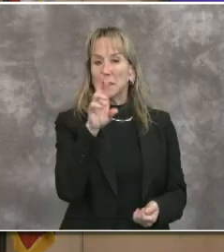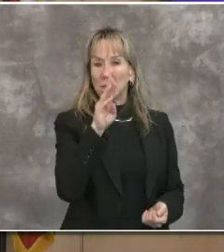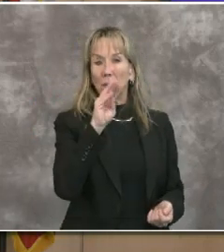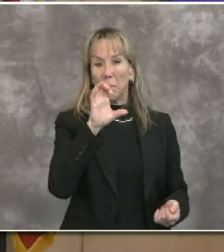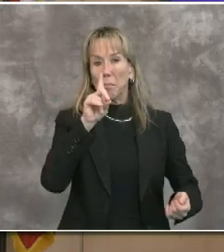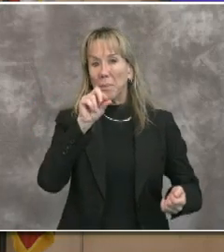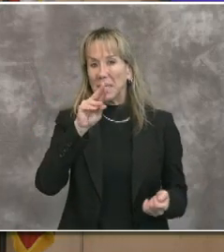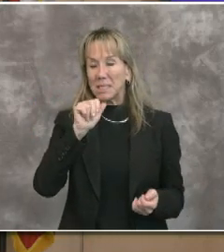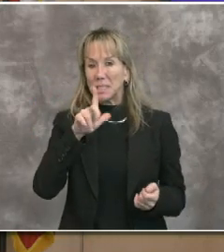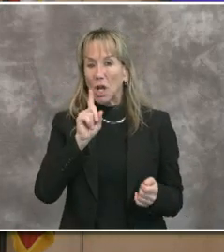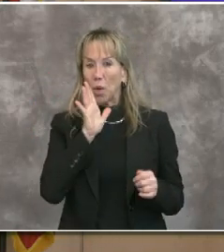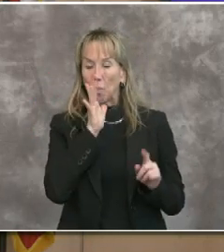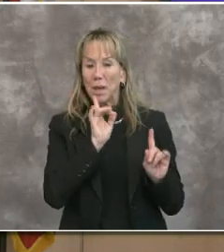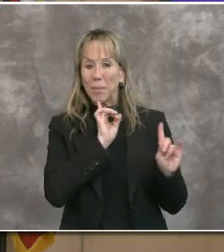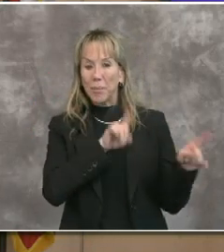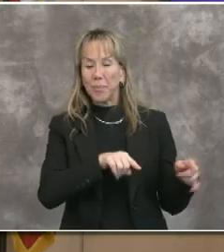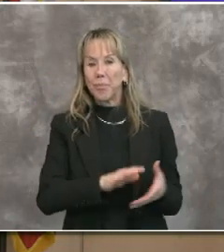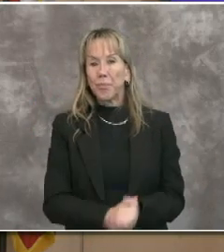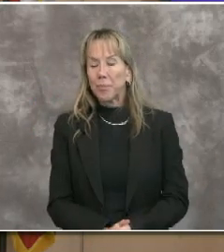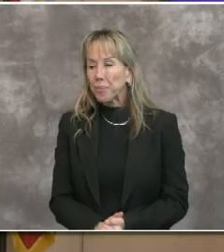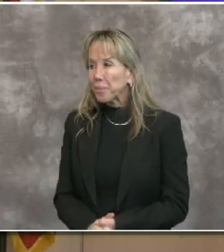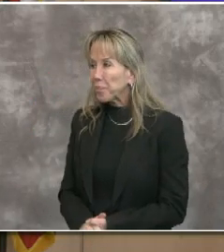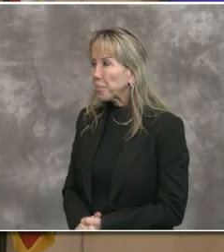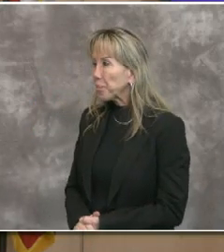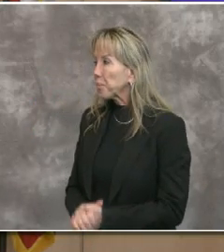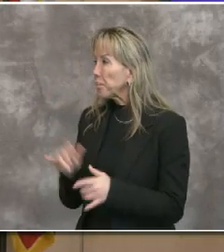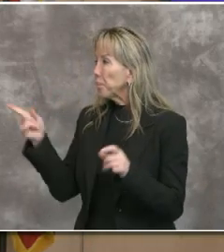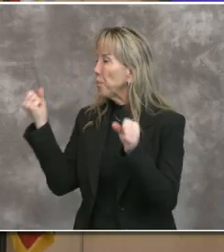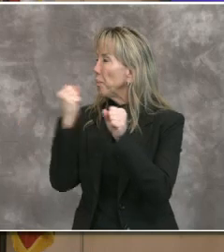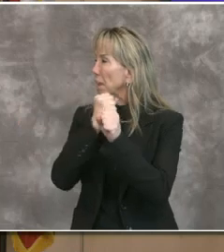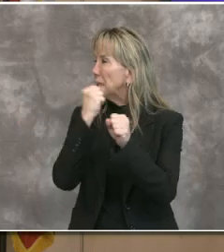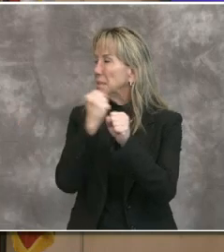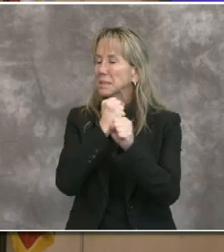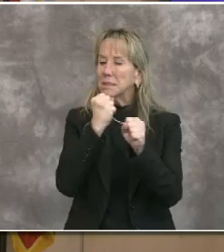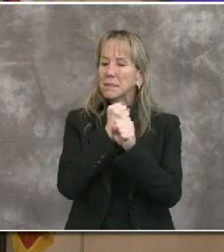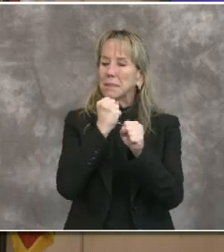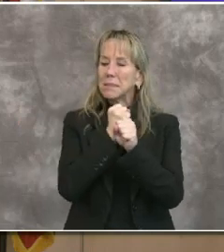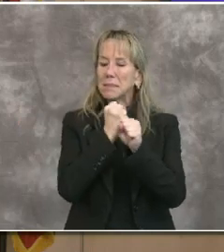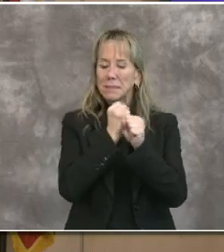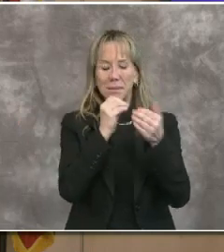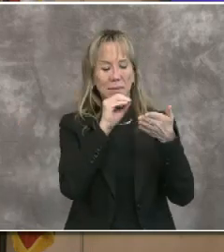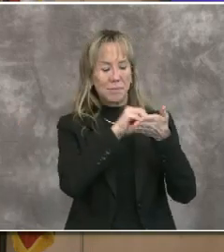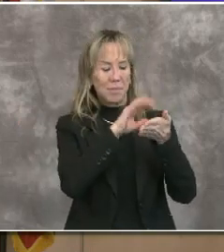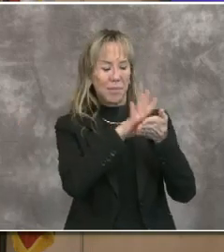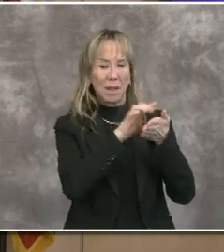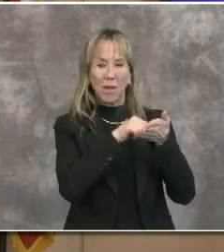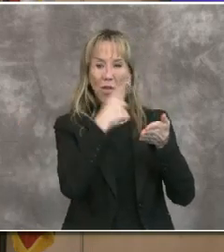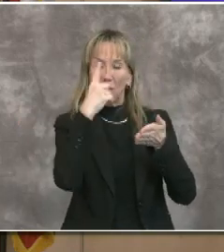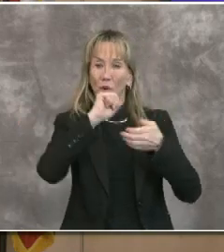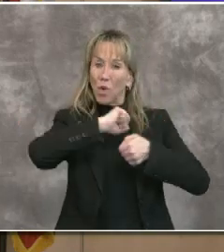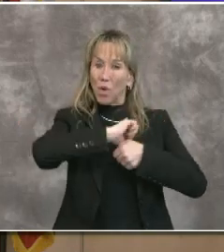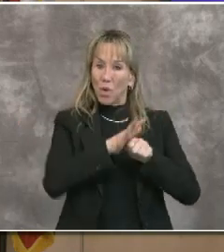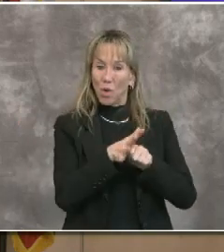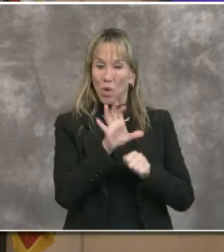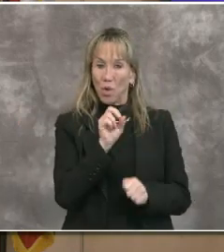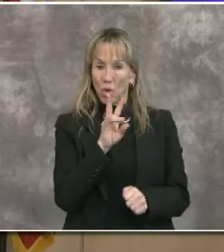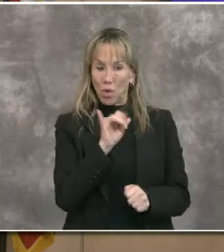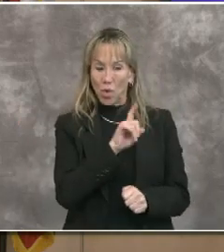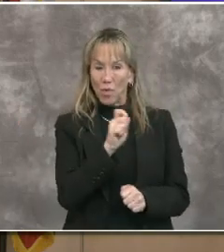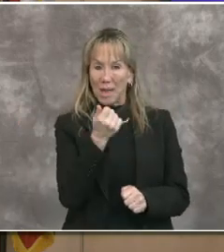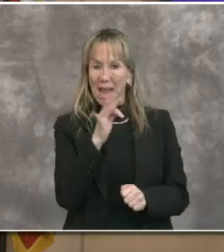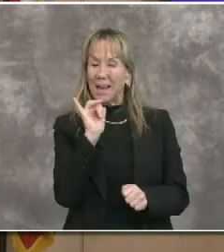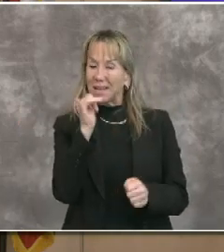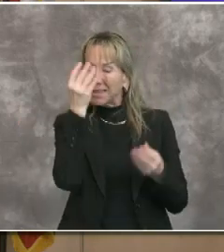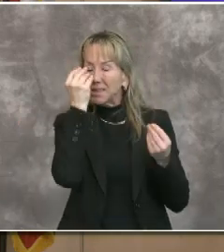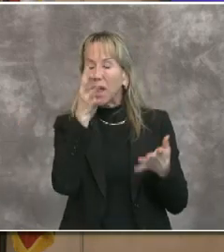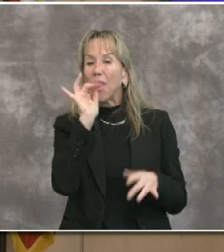Yeah, thank you for that question. The statistics that we put on recovered patients are just an estimate